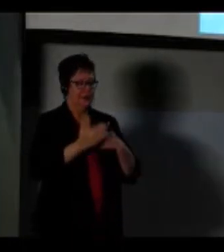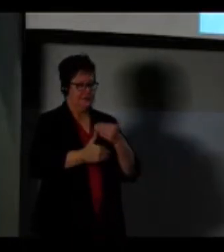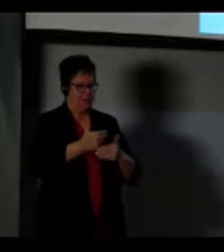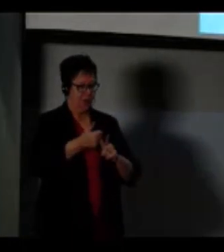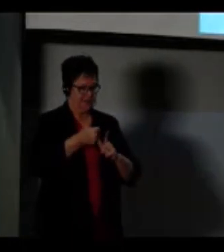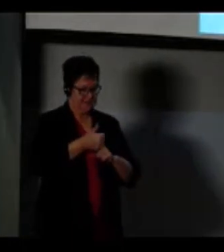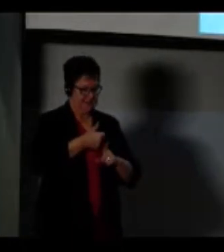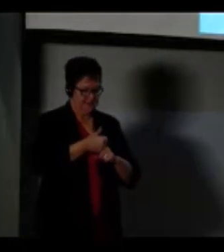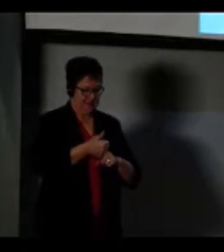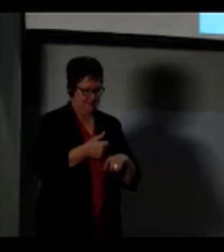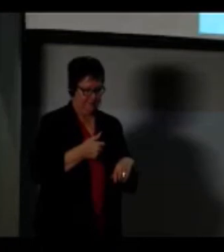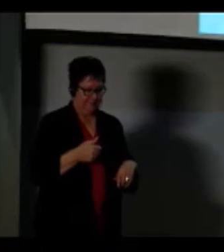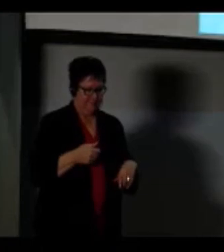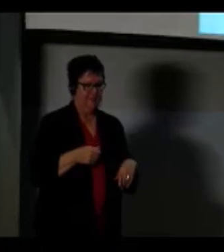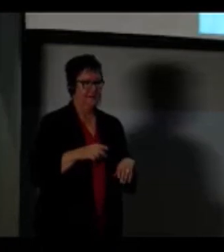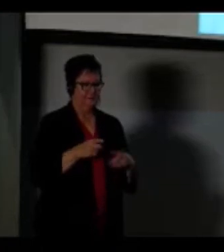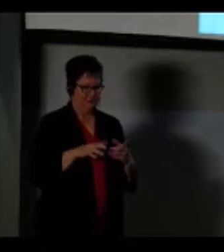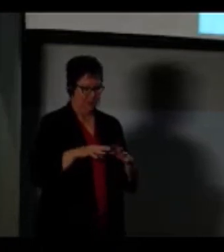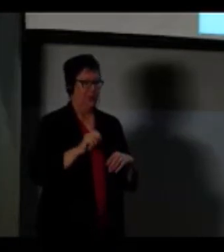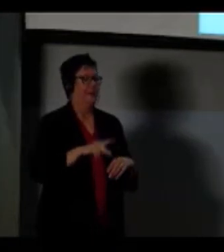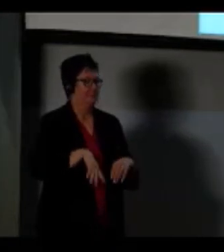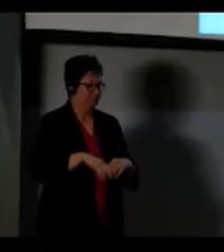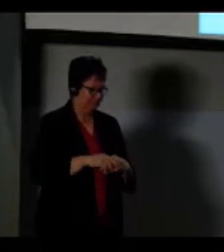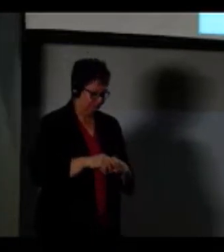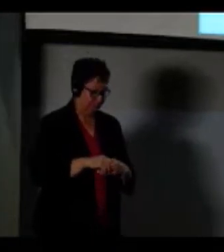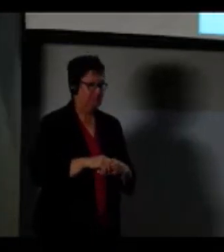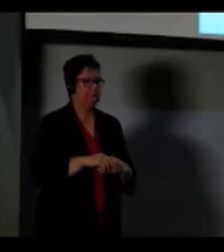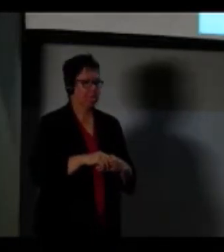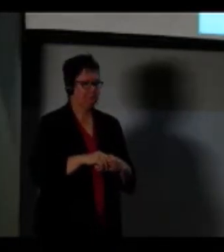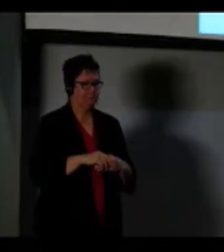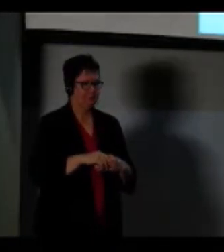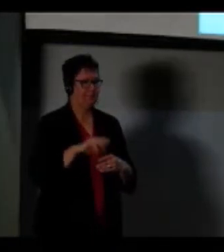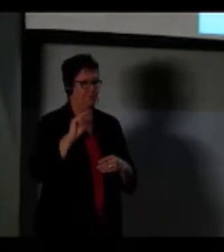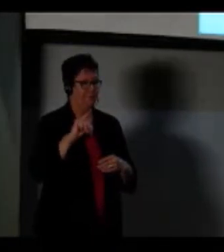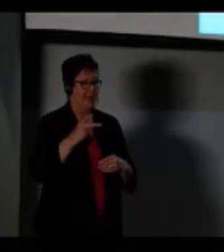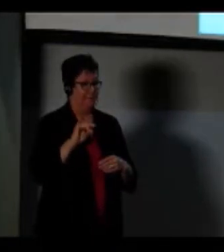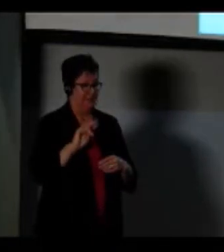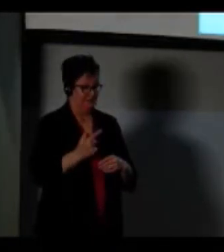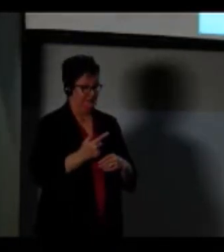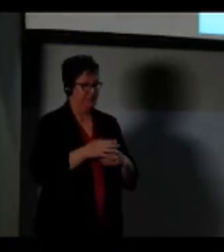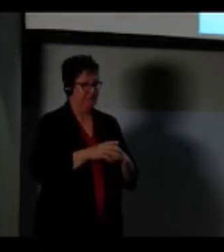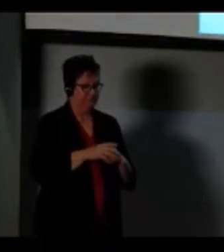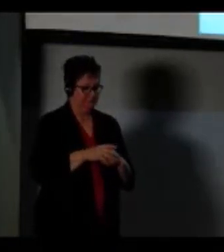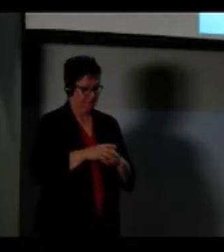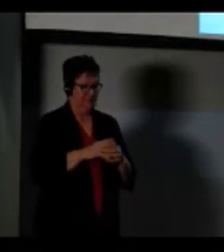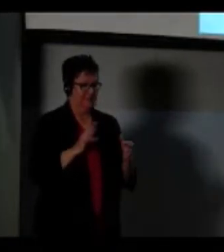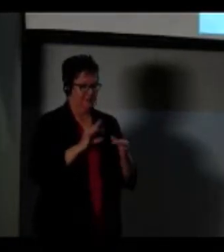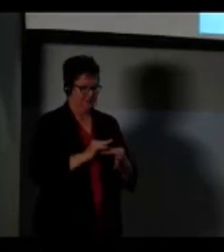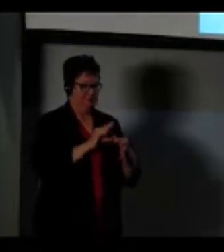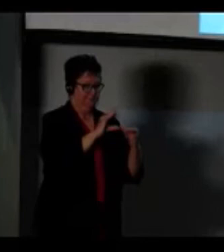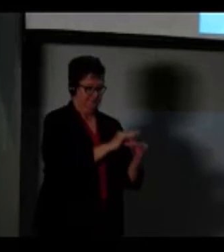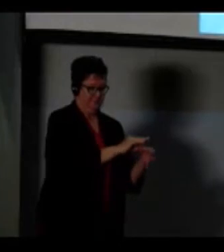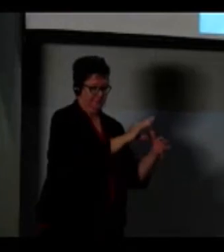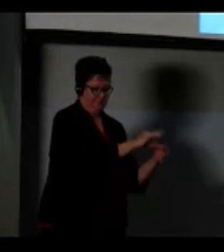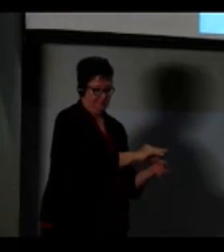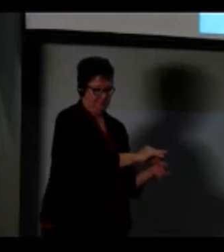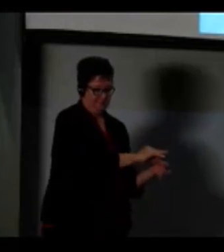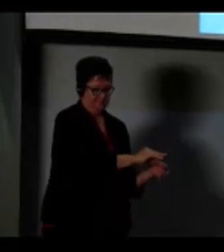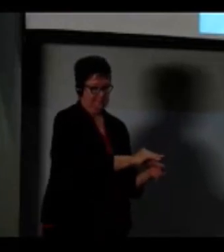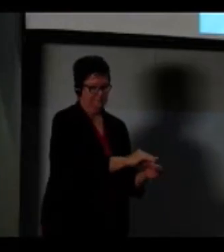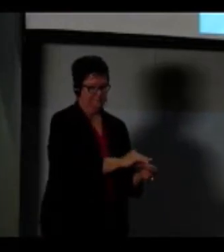have other ontologies that they would be using if they were mapping to linked open data. So in the sciences, there would be very